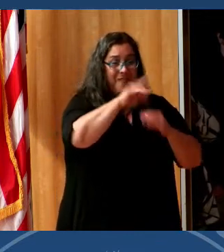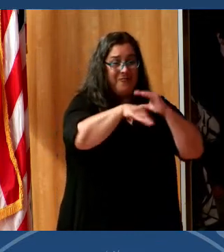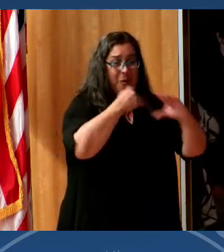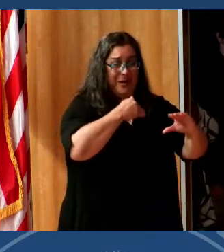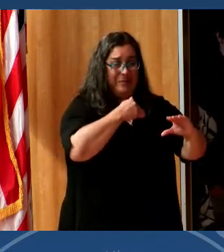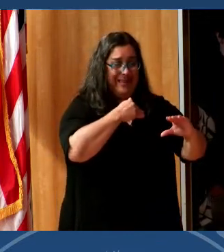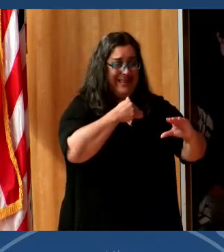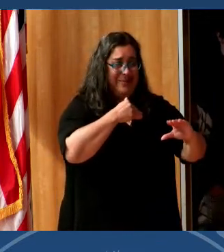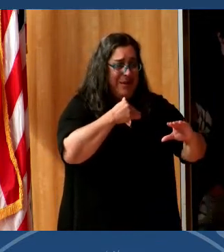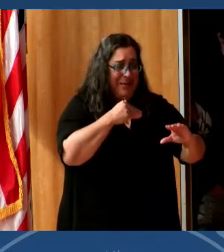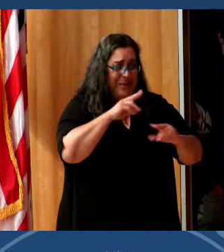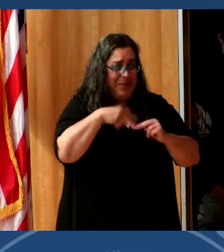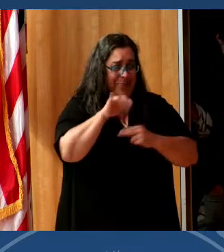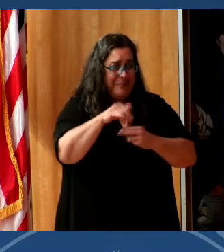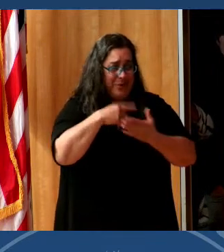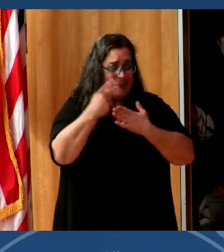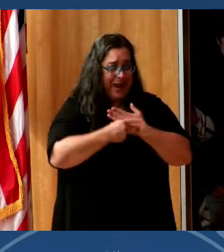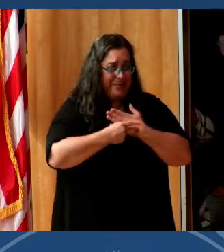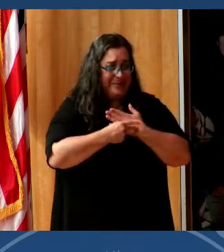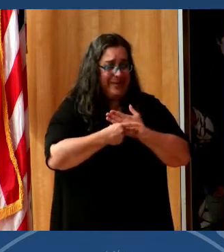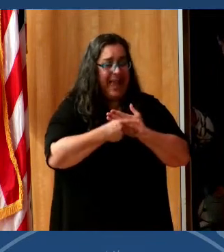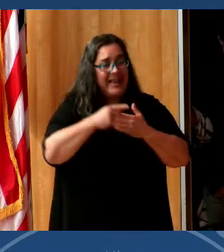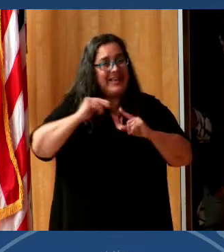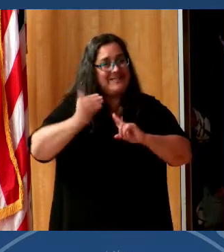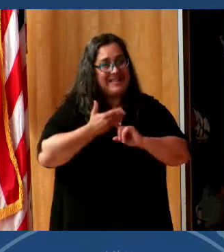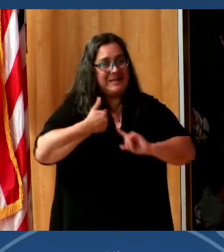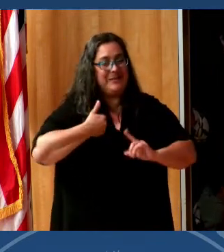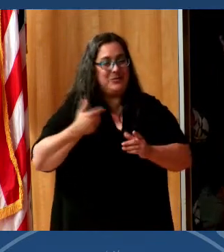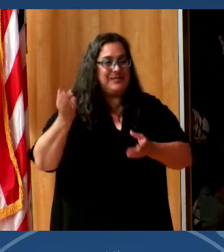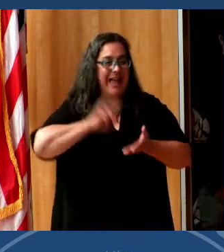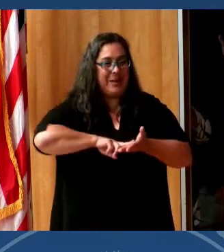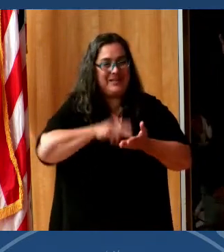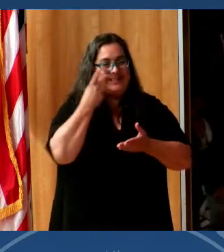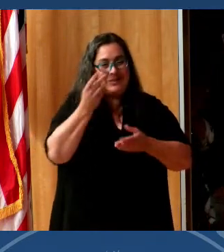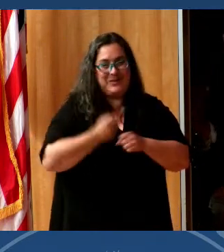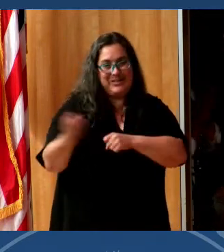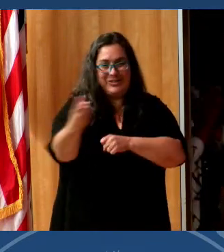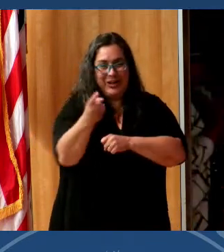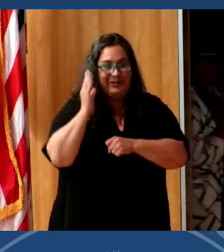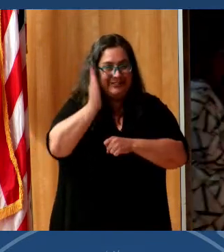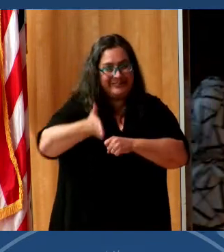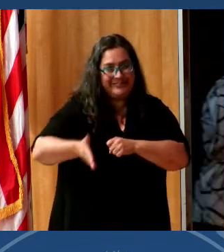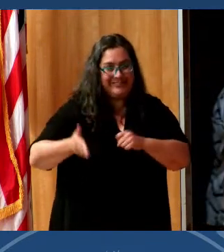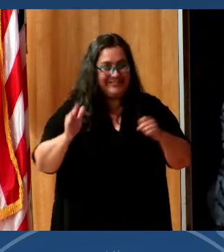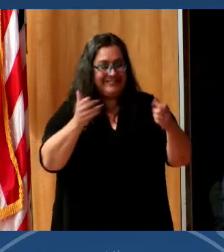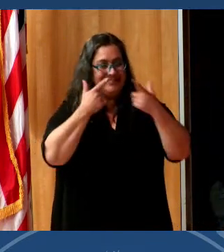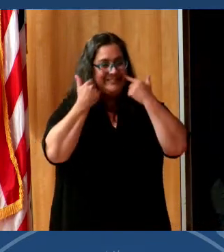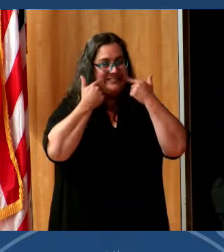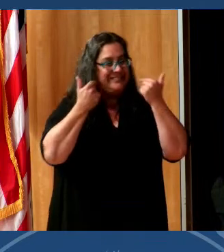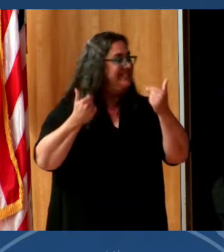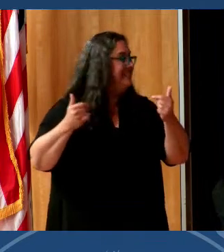this program and getting me to sign up. See y'all next year.